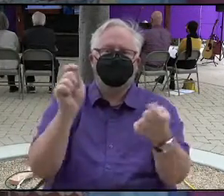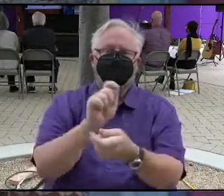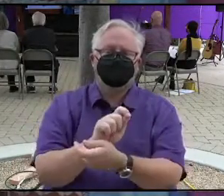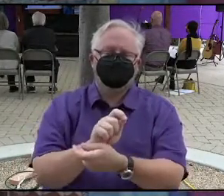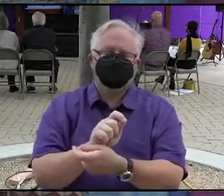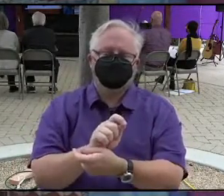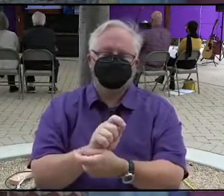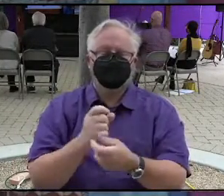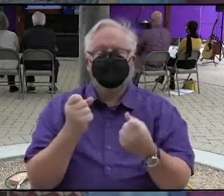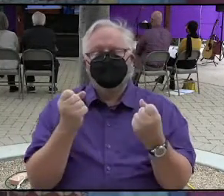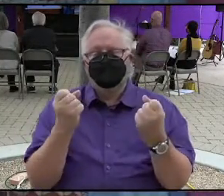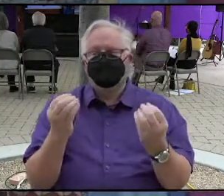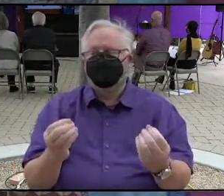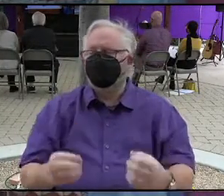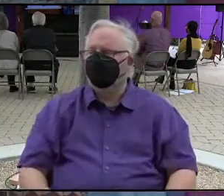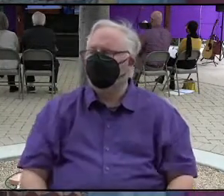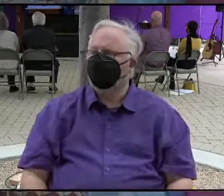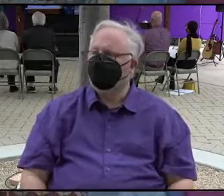And so,